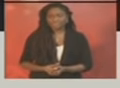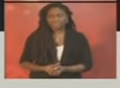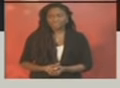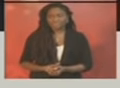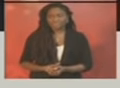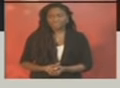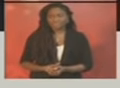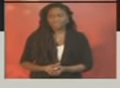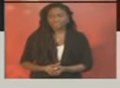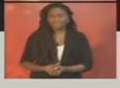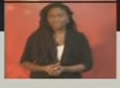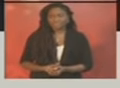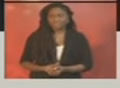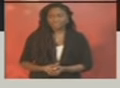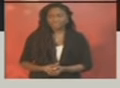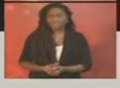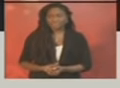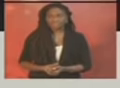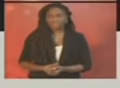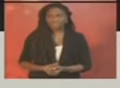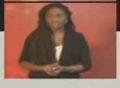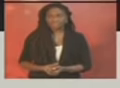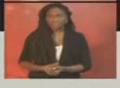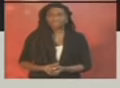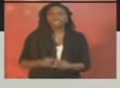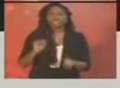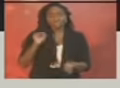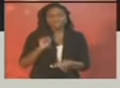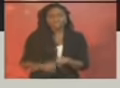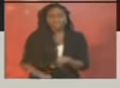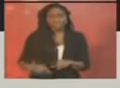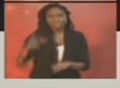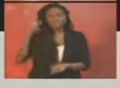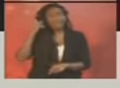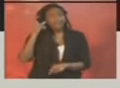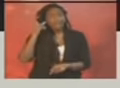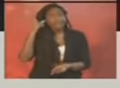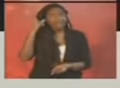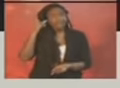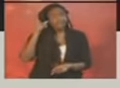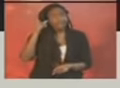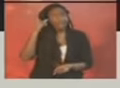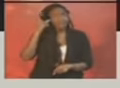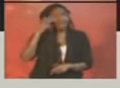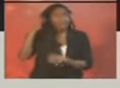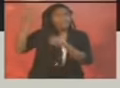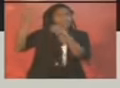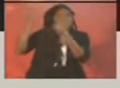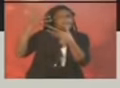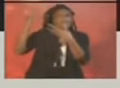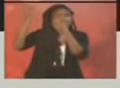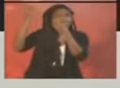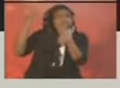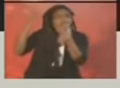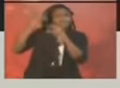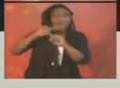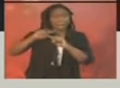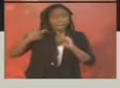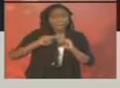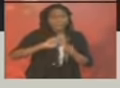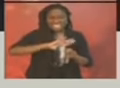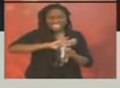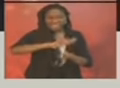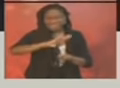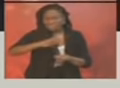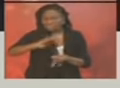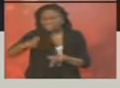Next slide, please. Thank you. So we've heard lots of information in the past few weeks with regards to the various vaccines. We know,